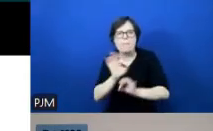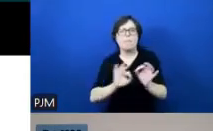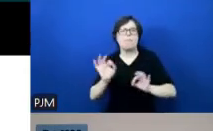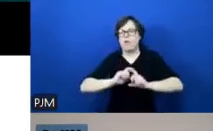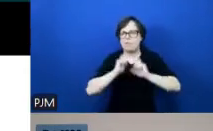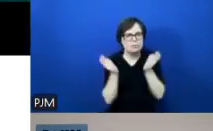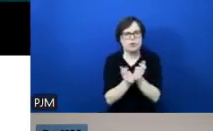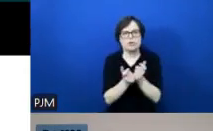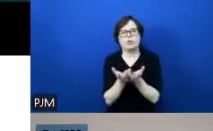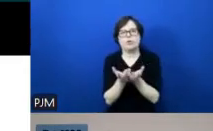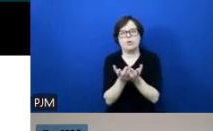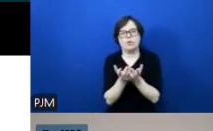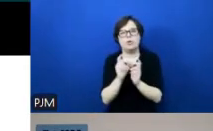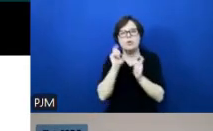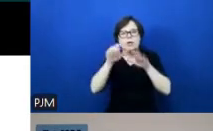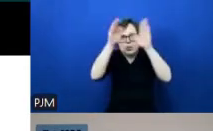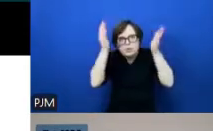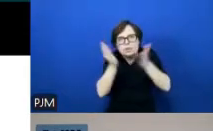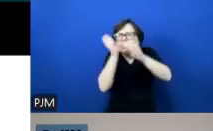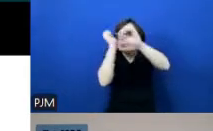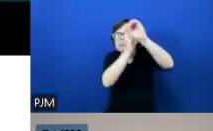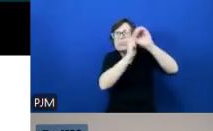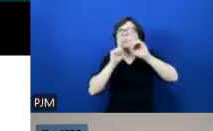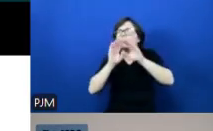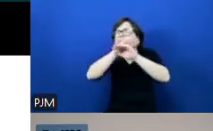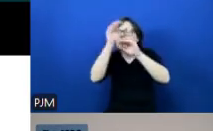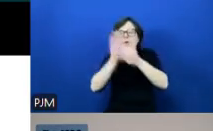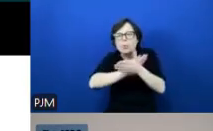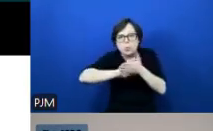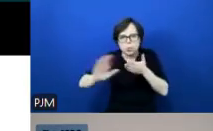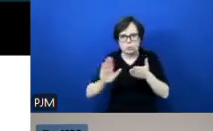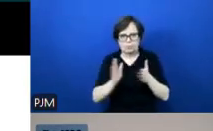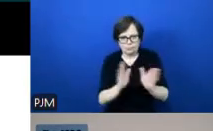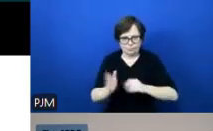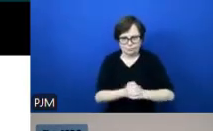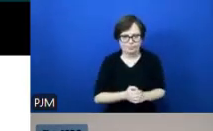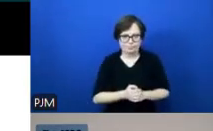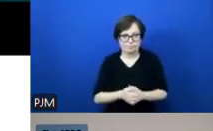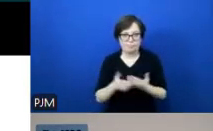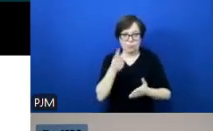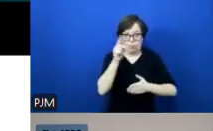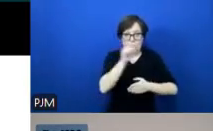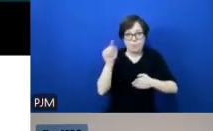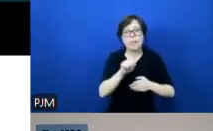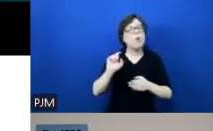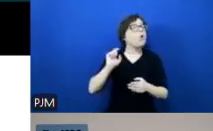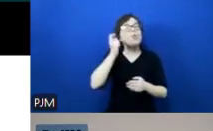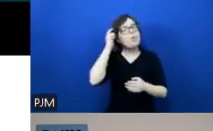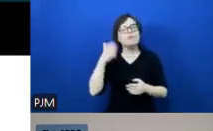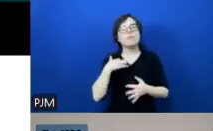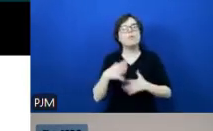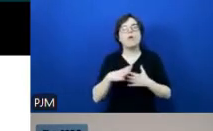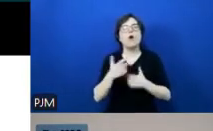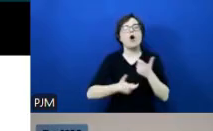construction works to drain the systems, to make them operable.